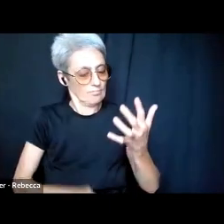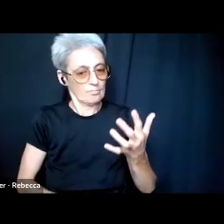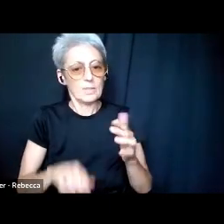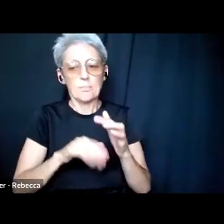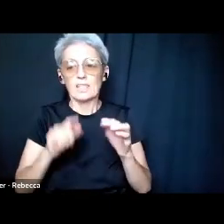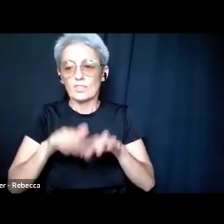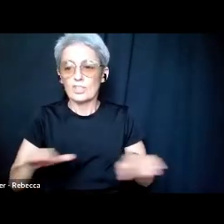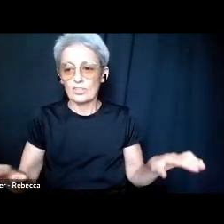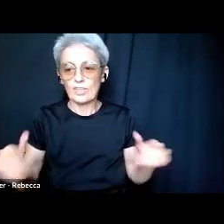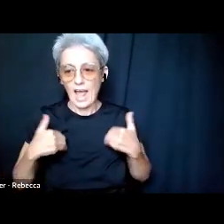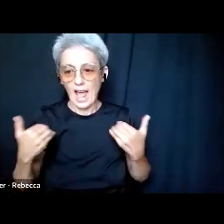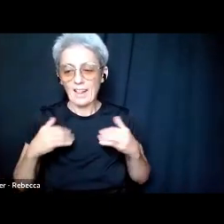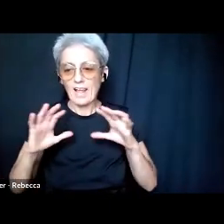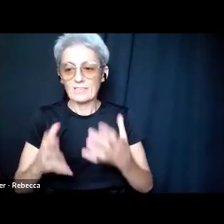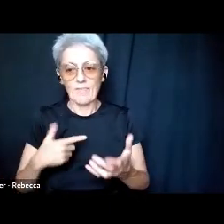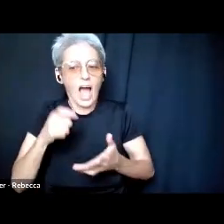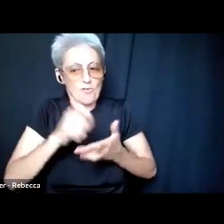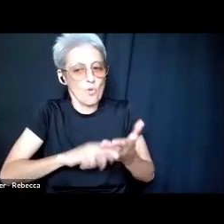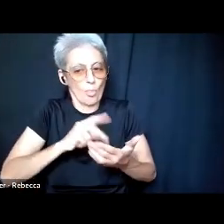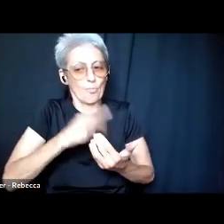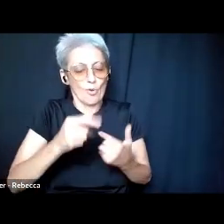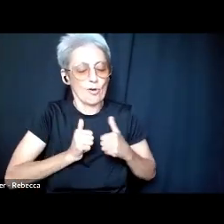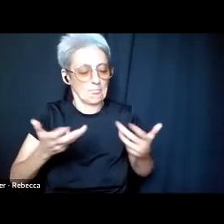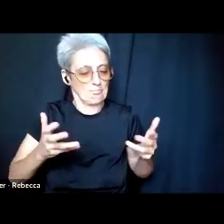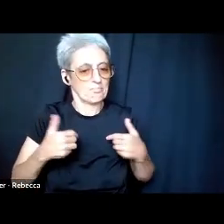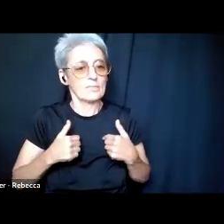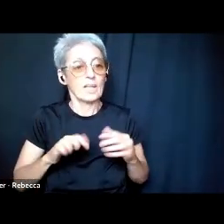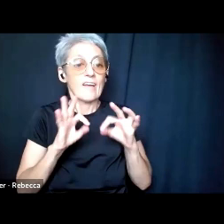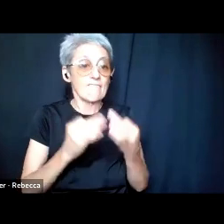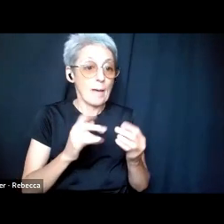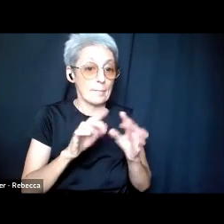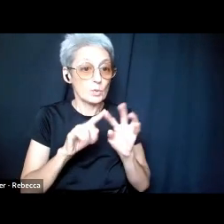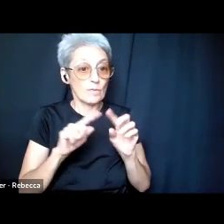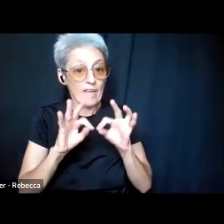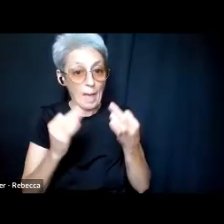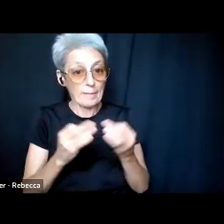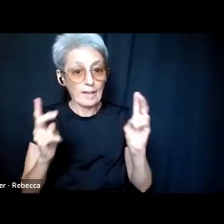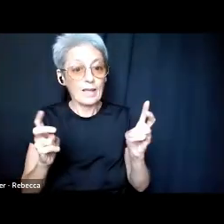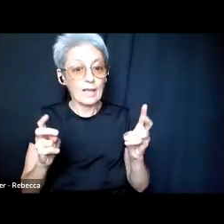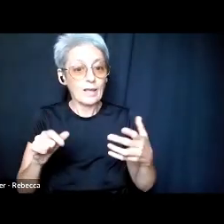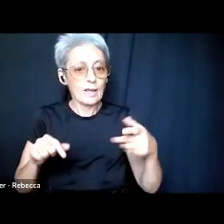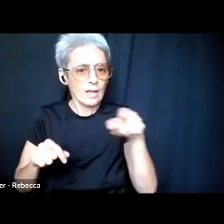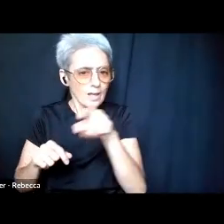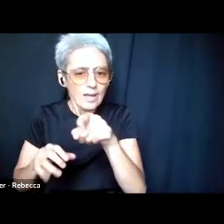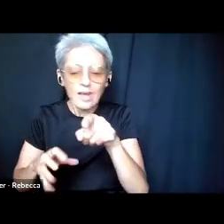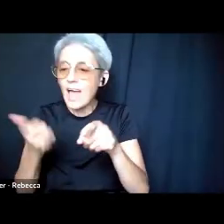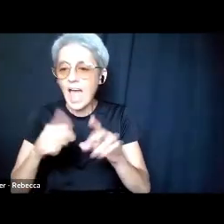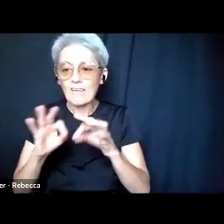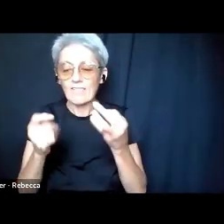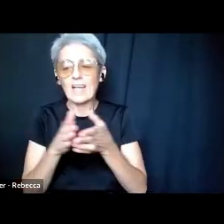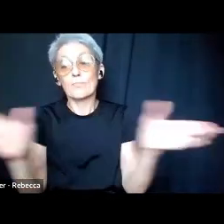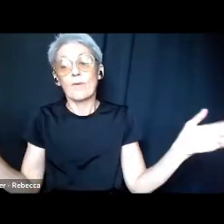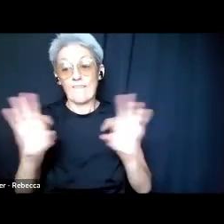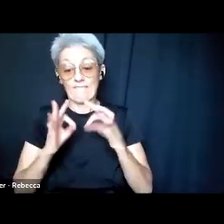that program. Family to Family is for any family member. And remember, that's a broad term, family member, but it's